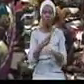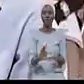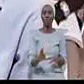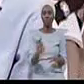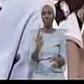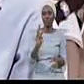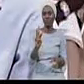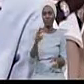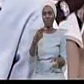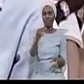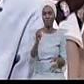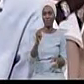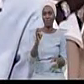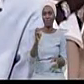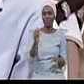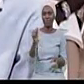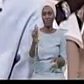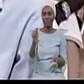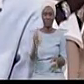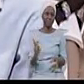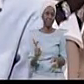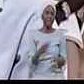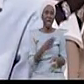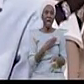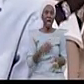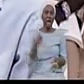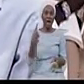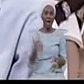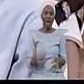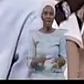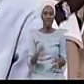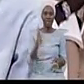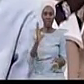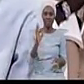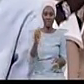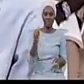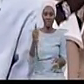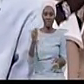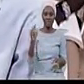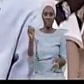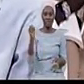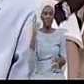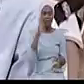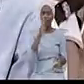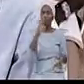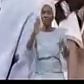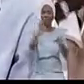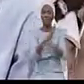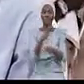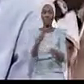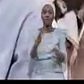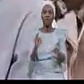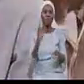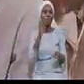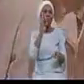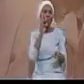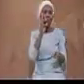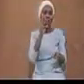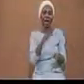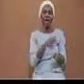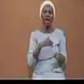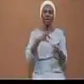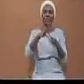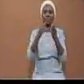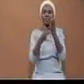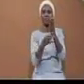the vats shall overflow with wine and oil. And I will restore. Is God